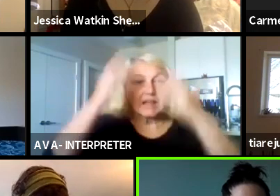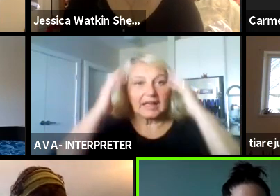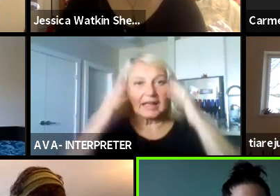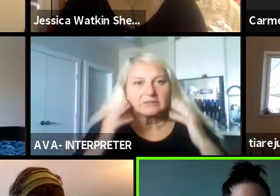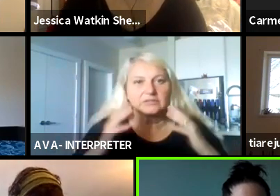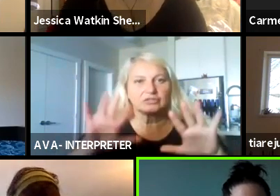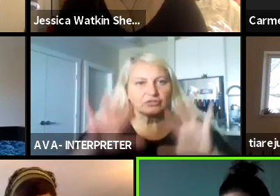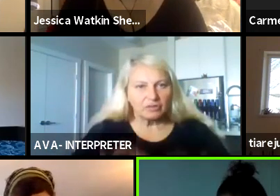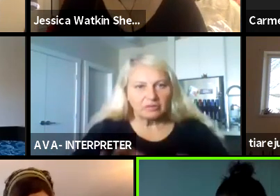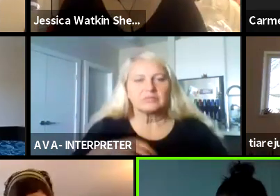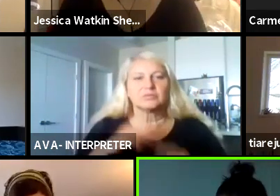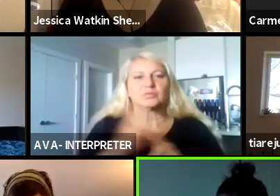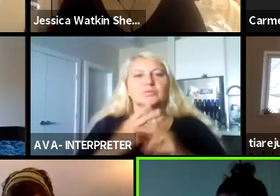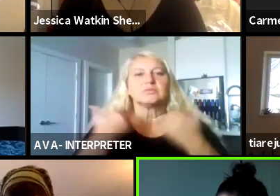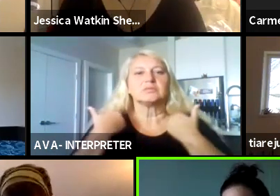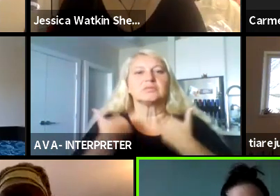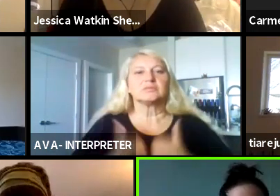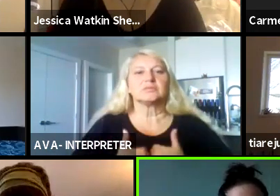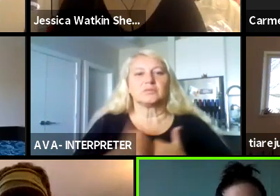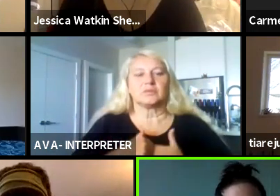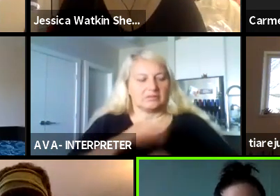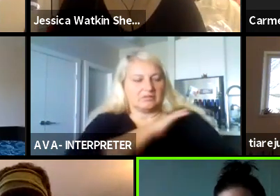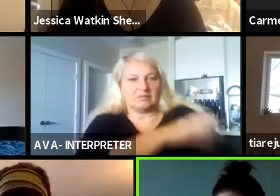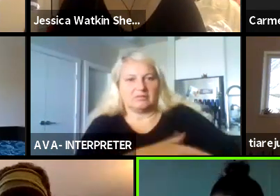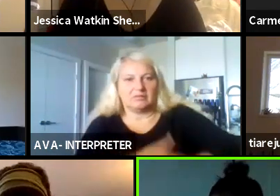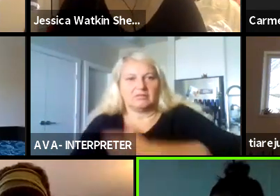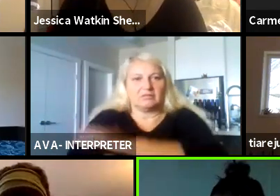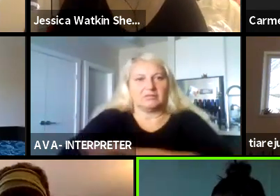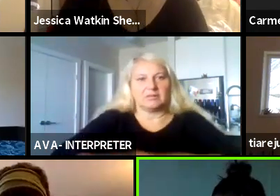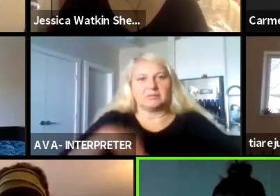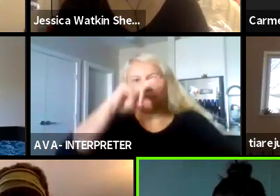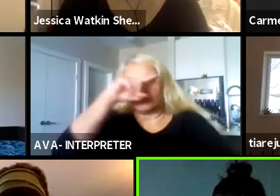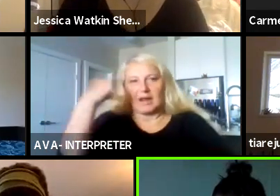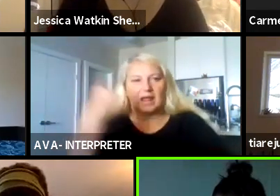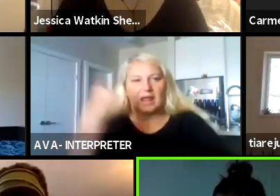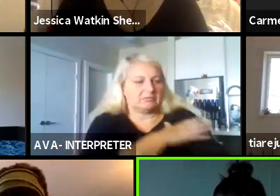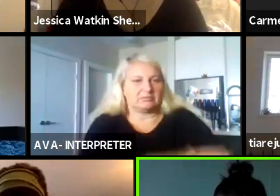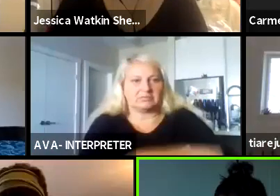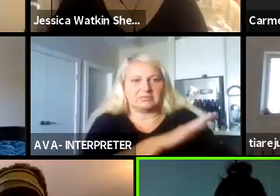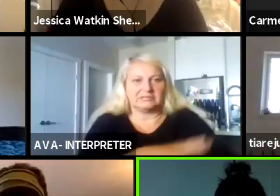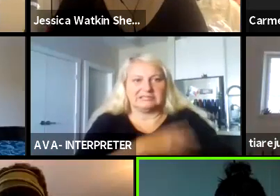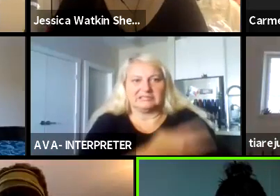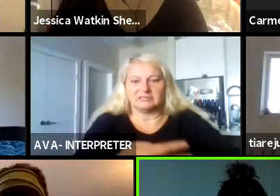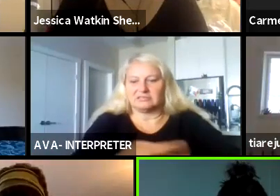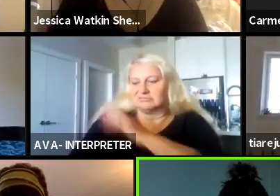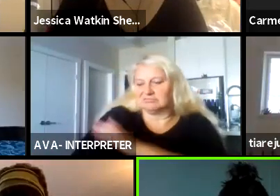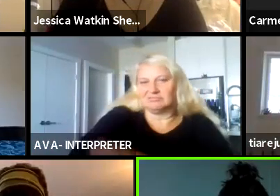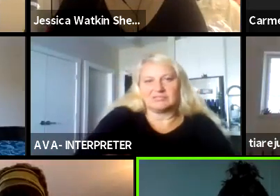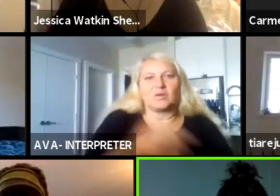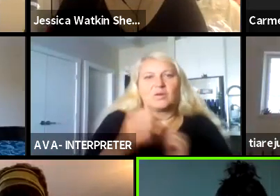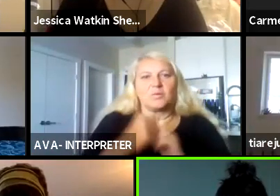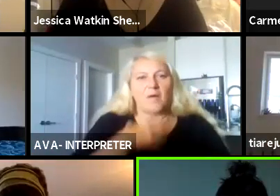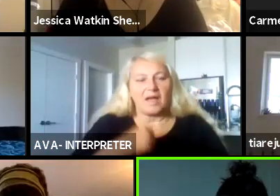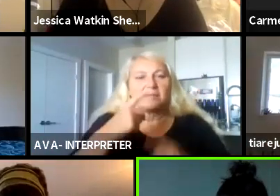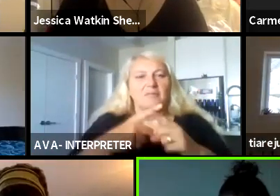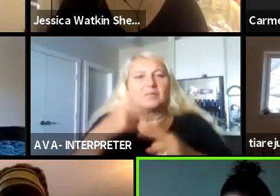a V-neck blouse with a black and white pattern that has orange and red flowers on